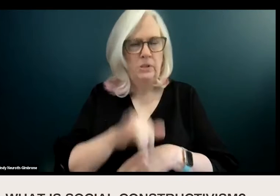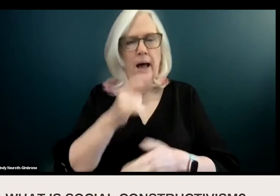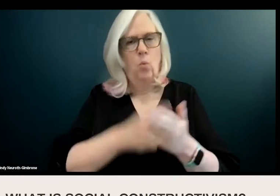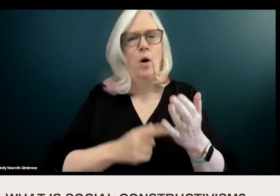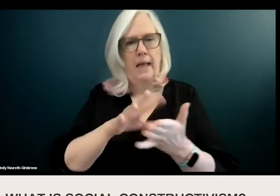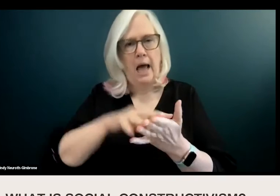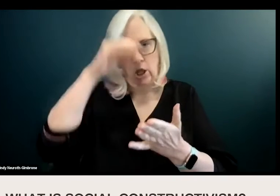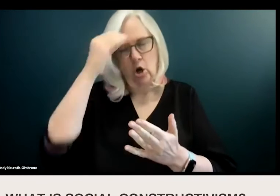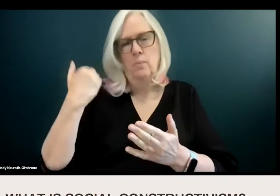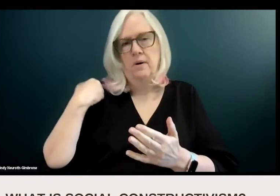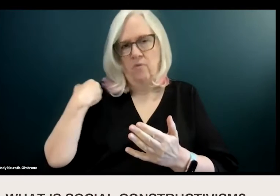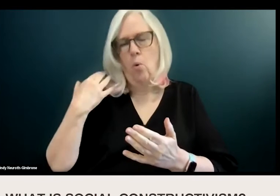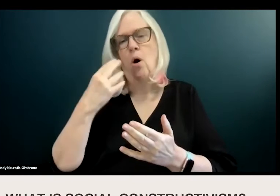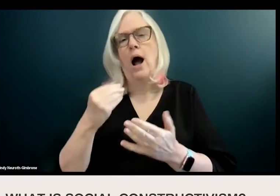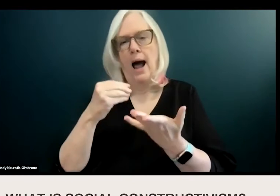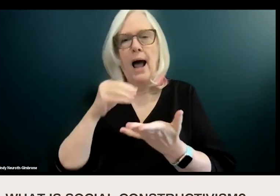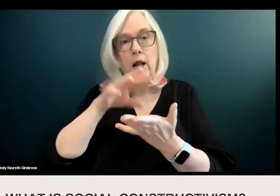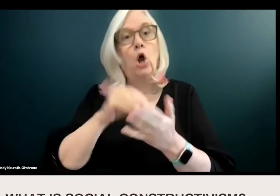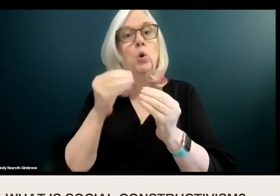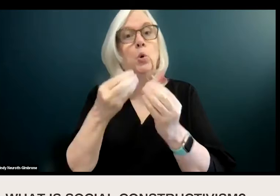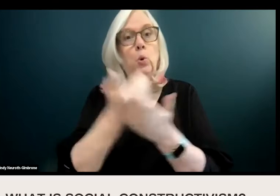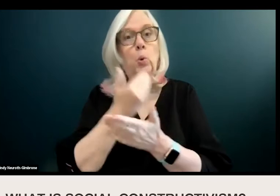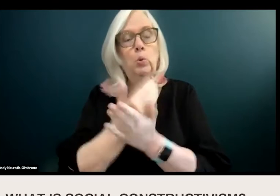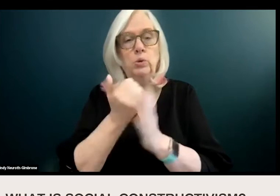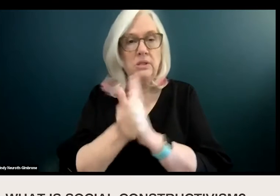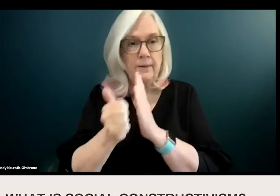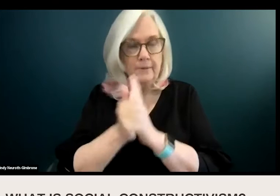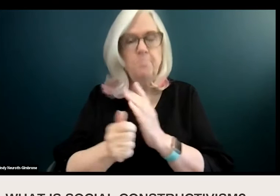on something multimodal, like an infographic or a slide deck